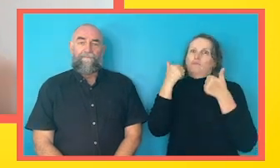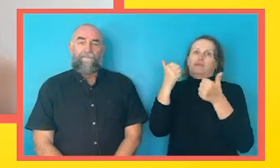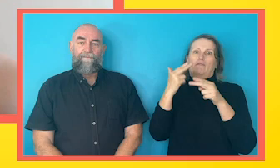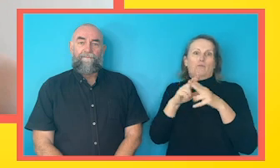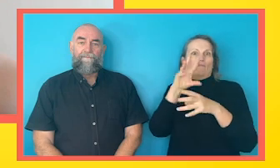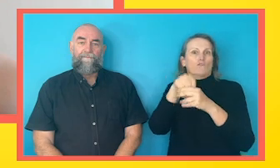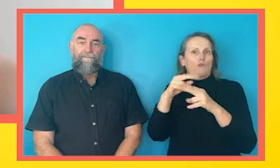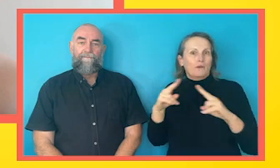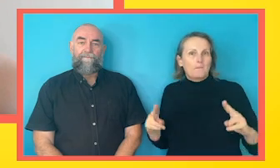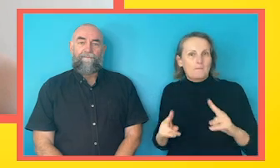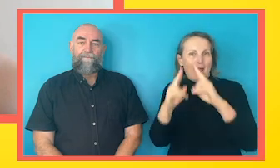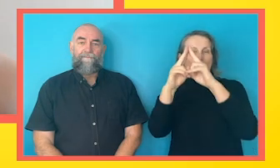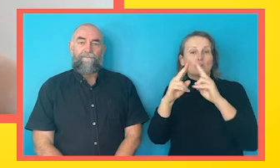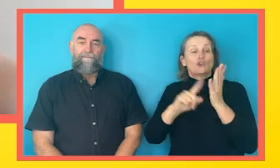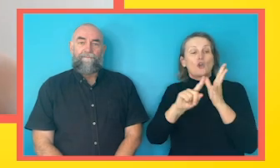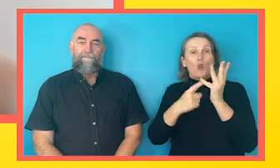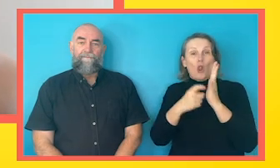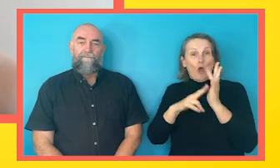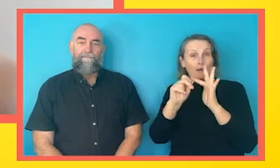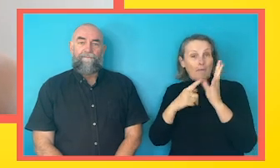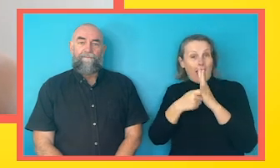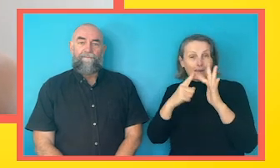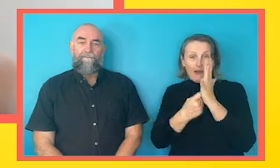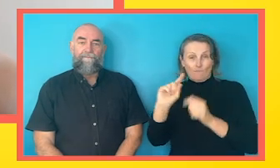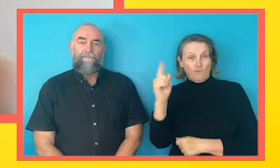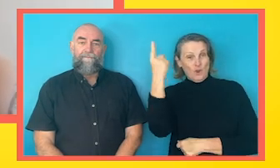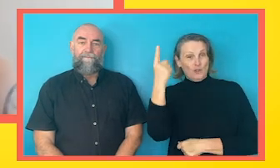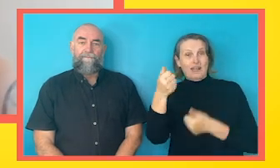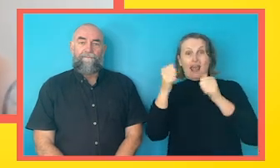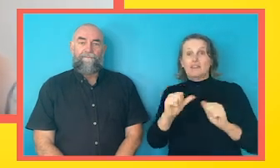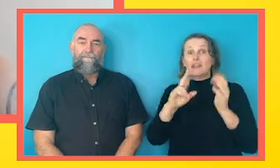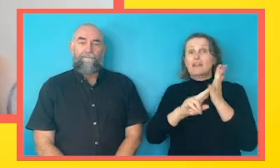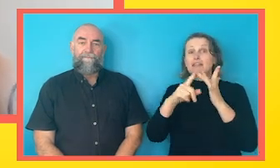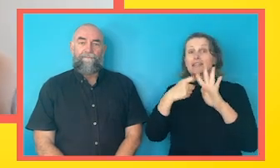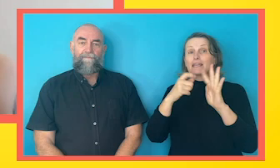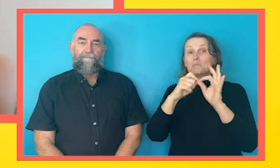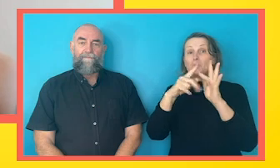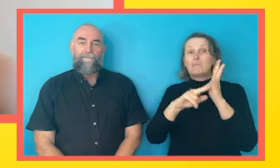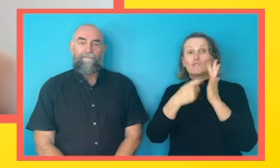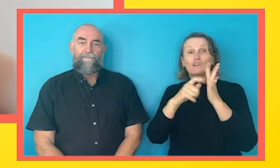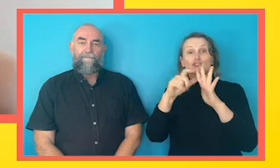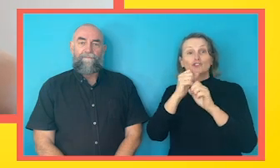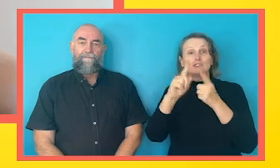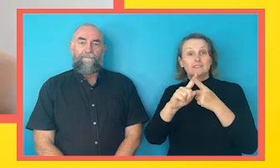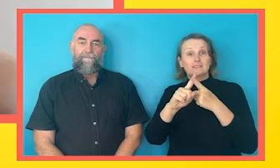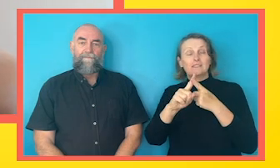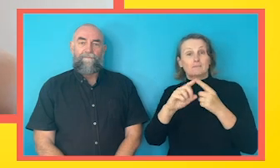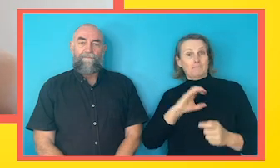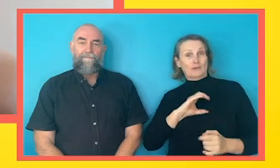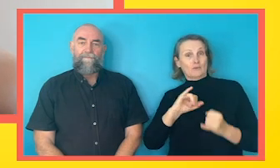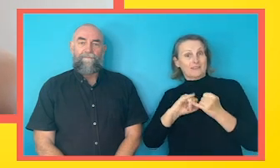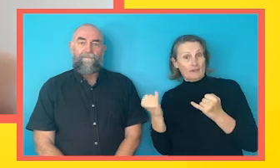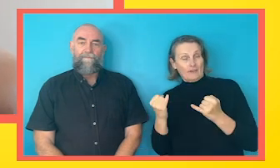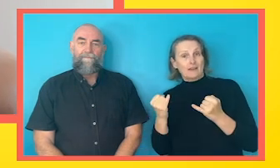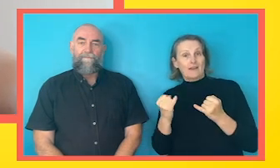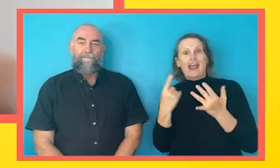She led the charge in which fellow Tokyo 2020 representative Nick Beveridge finished with a silver medal and Justin Godfrey started his